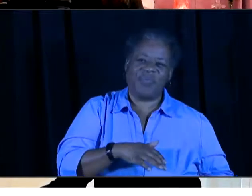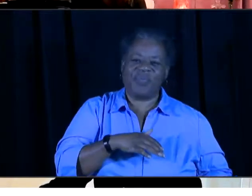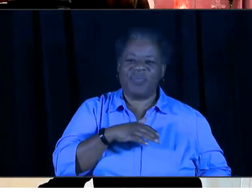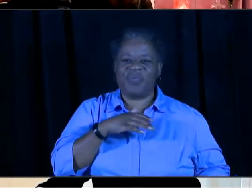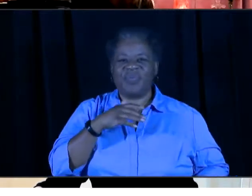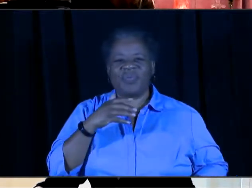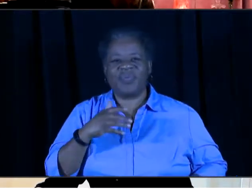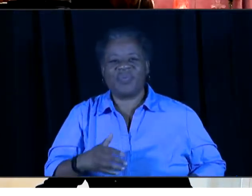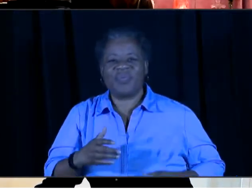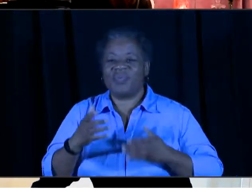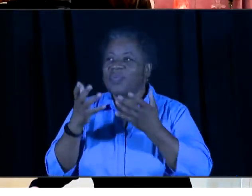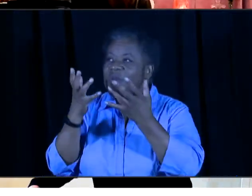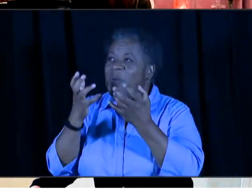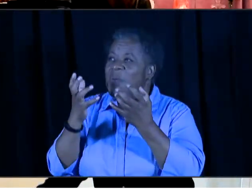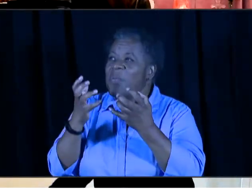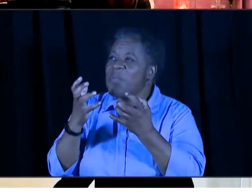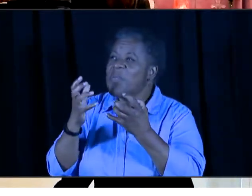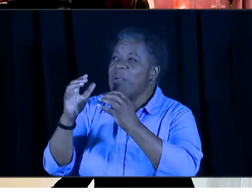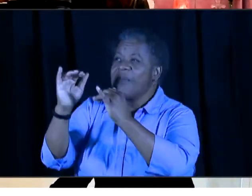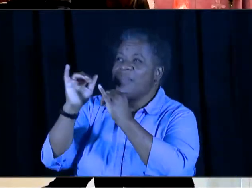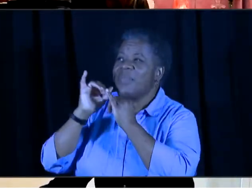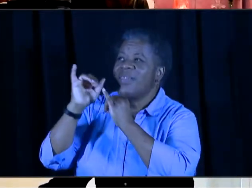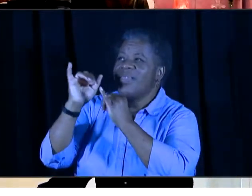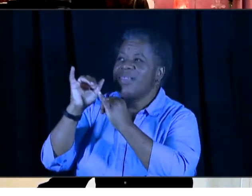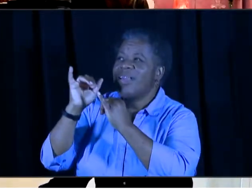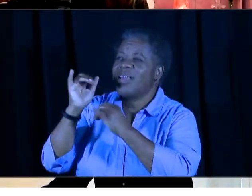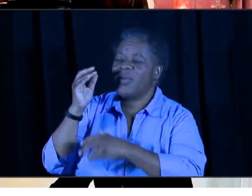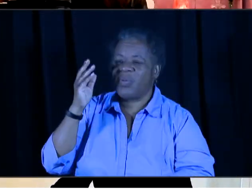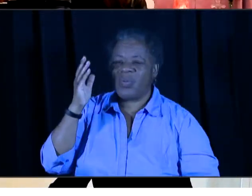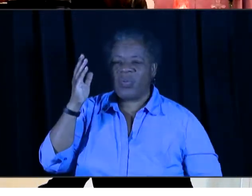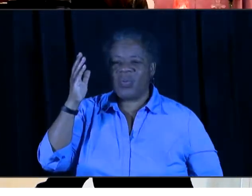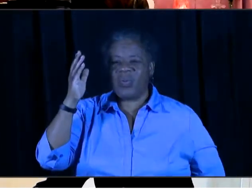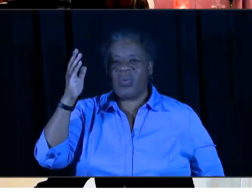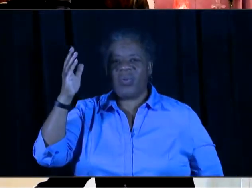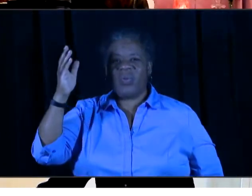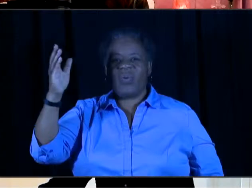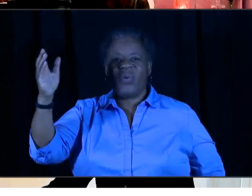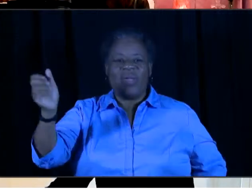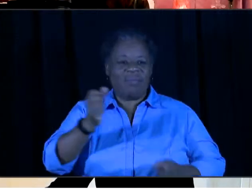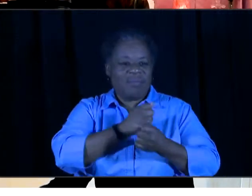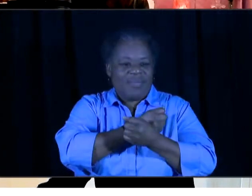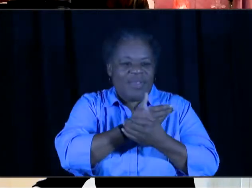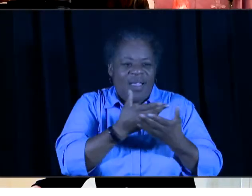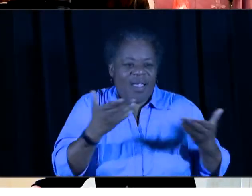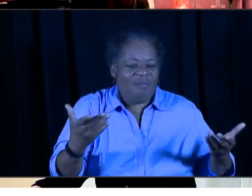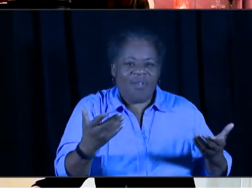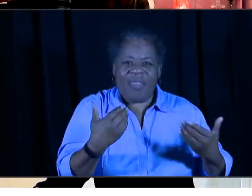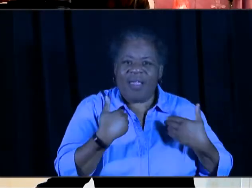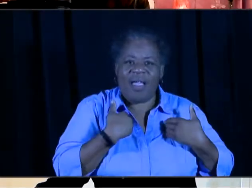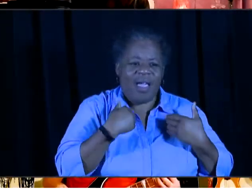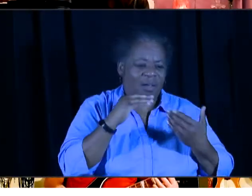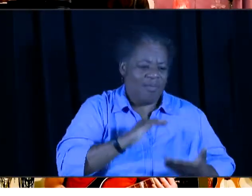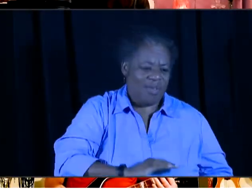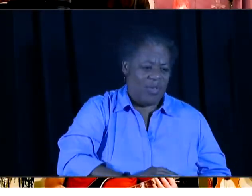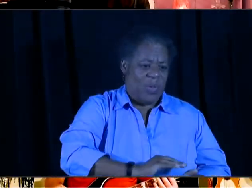Oh, to be like you, I give all I have just